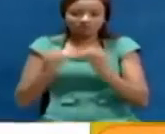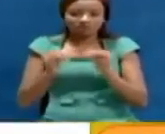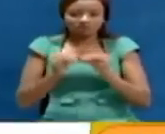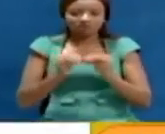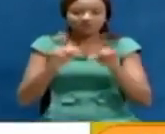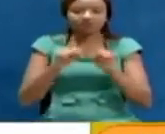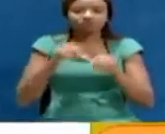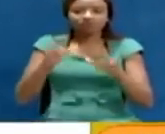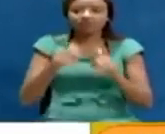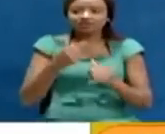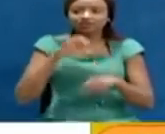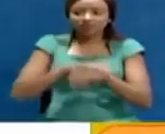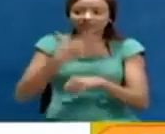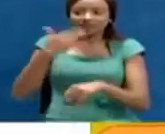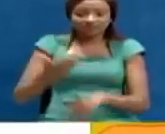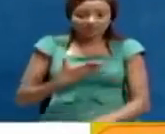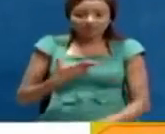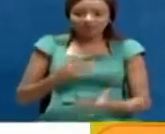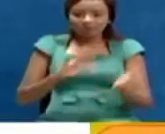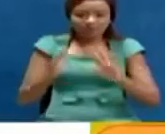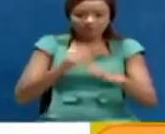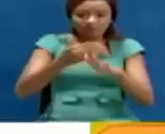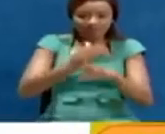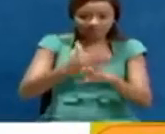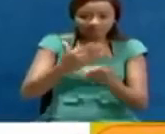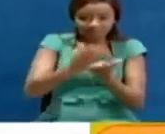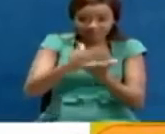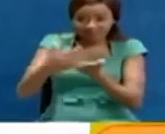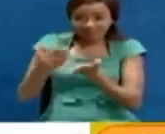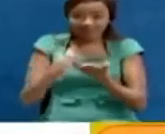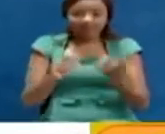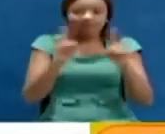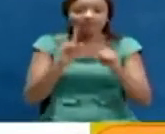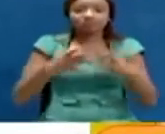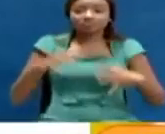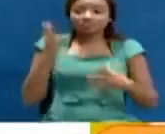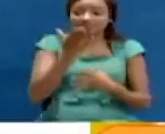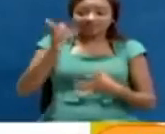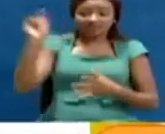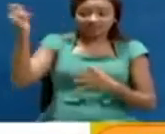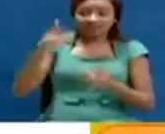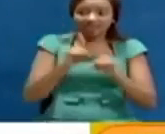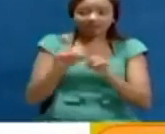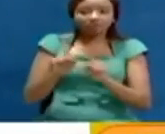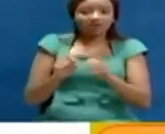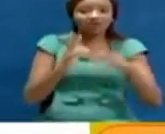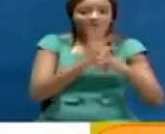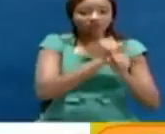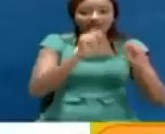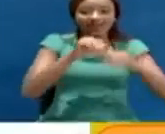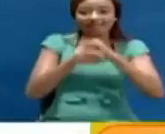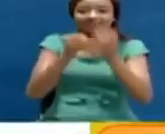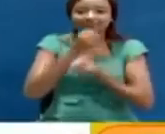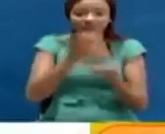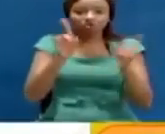get feedback on spending of the projects they support. And most importantly, the people of Kenya and other stakeholders can get information on